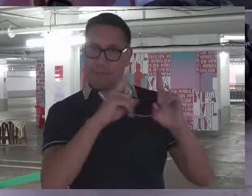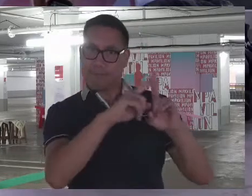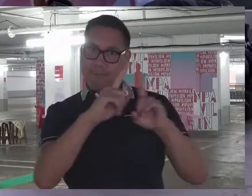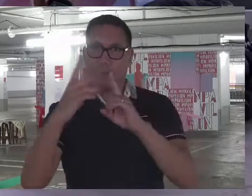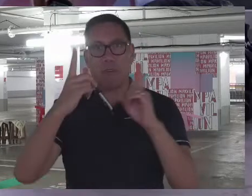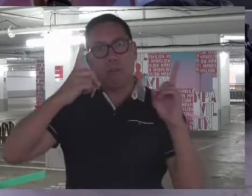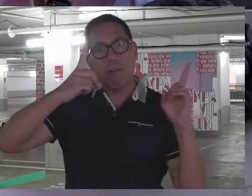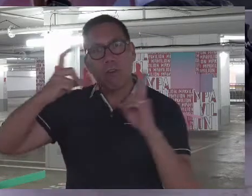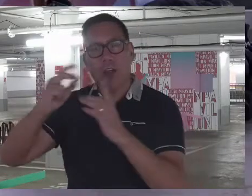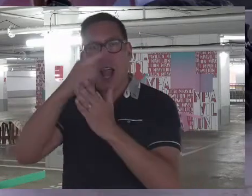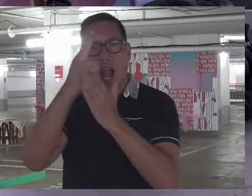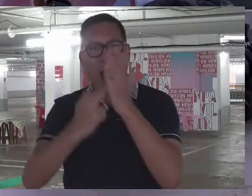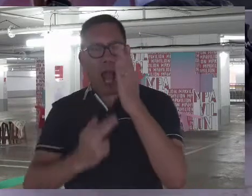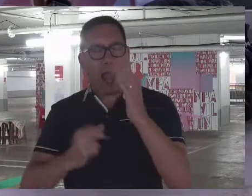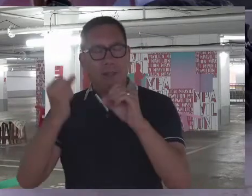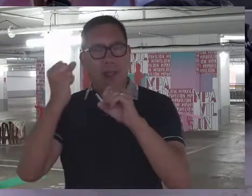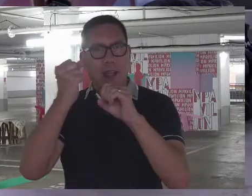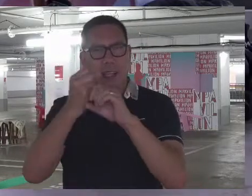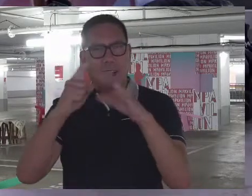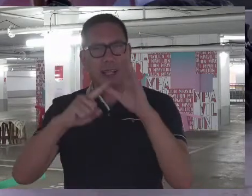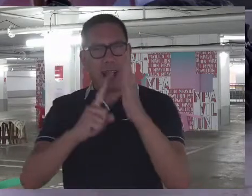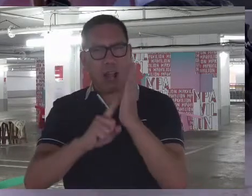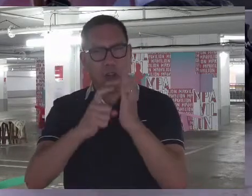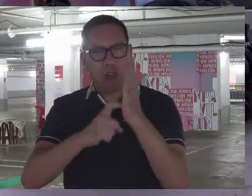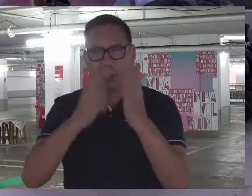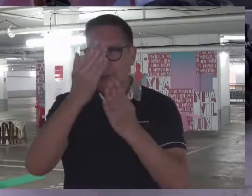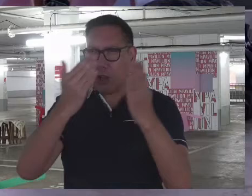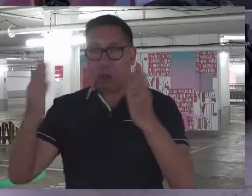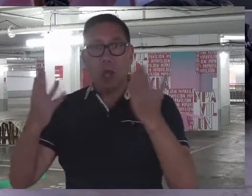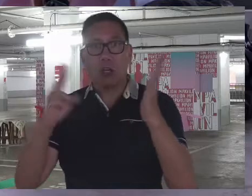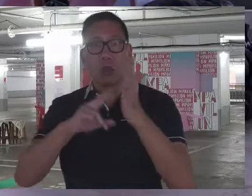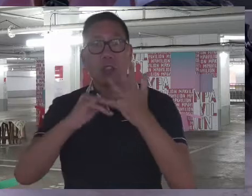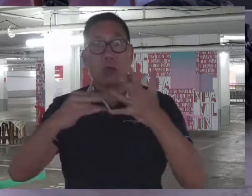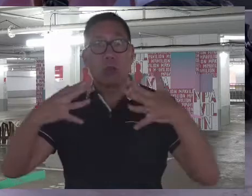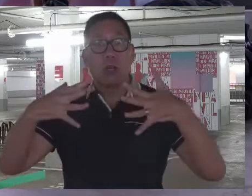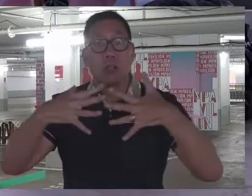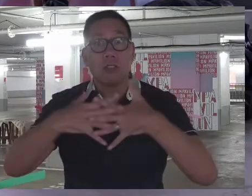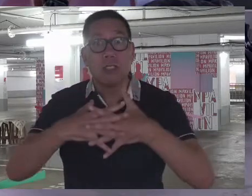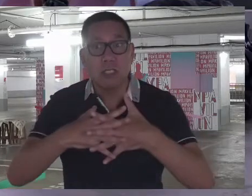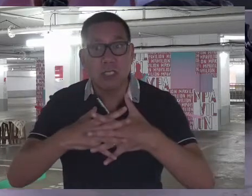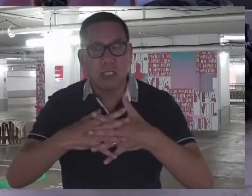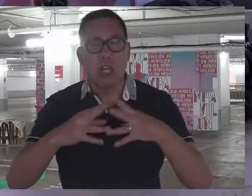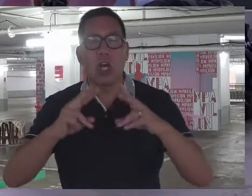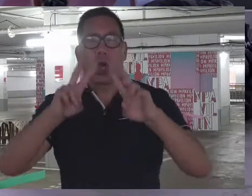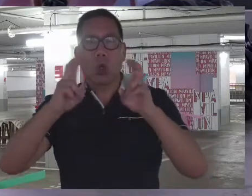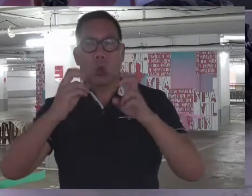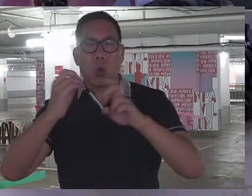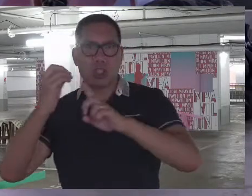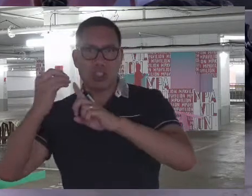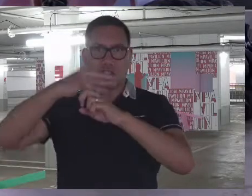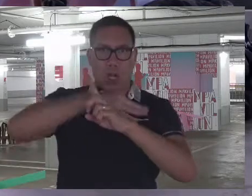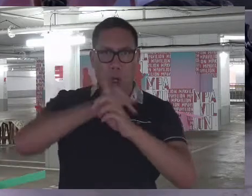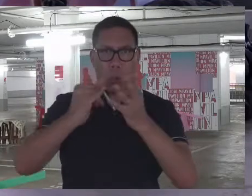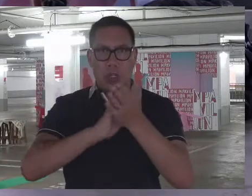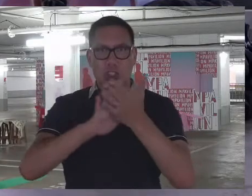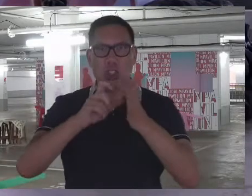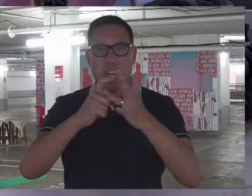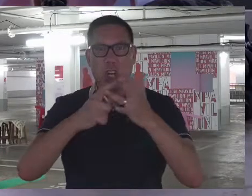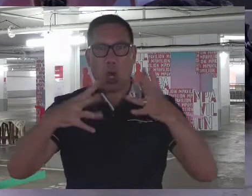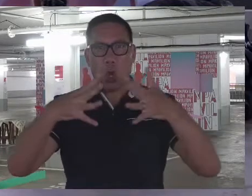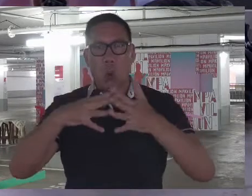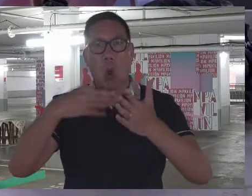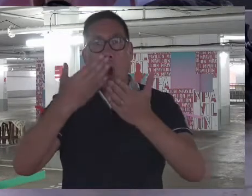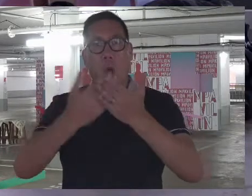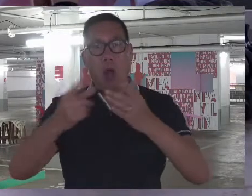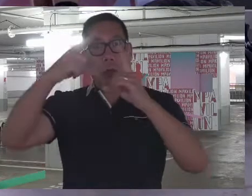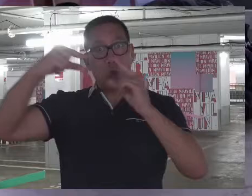Art Gallery, New South Wales. And That's Our Shadow on the Moon at Caves Ari. She